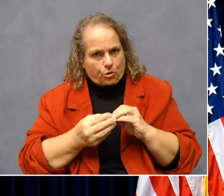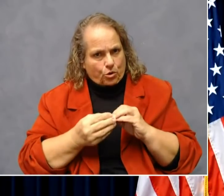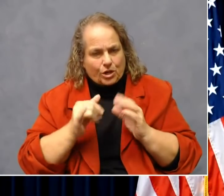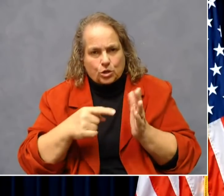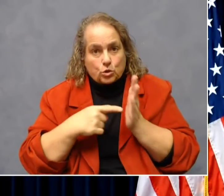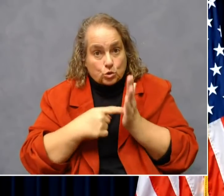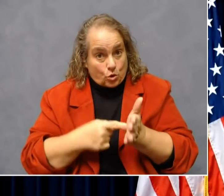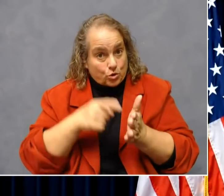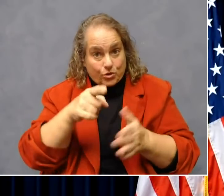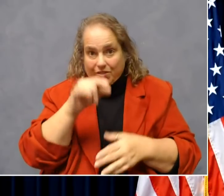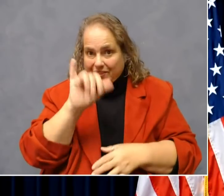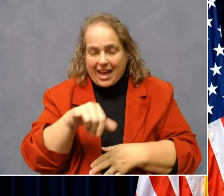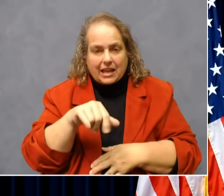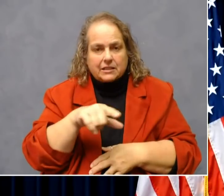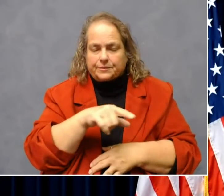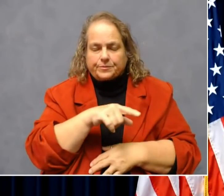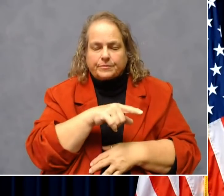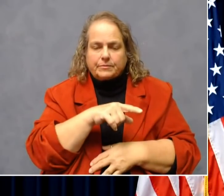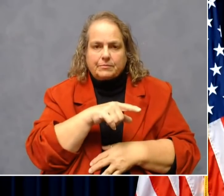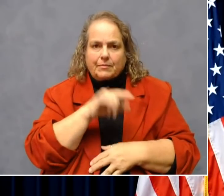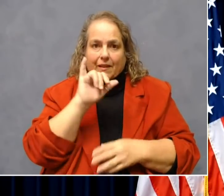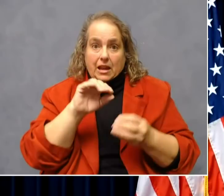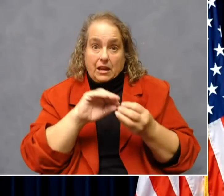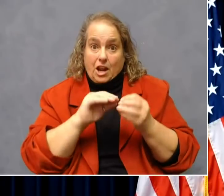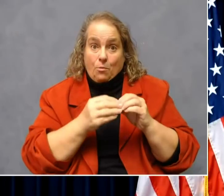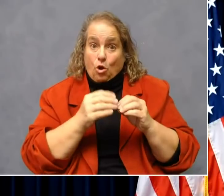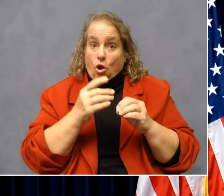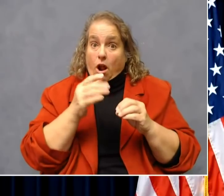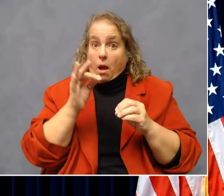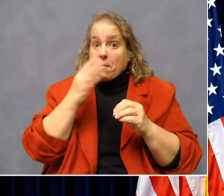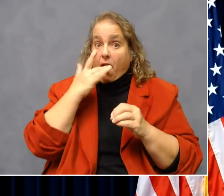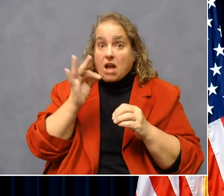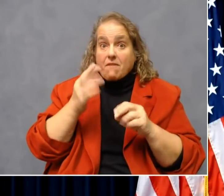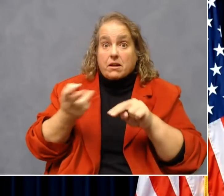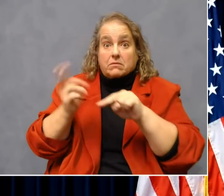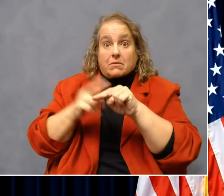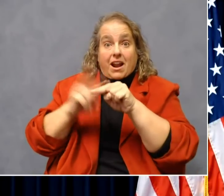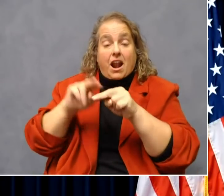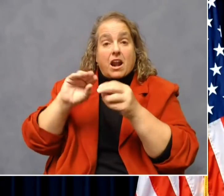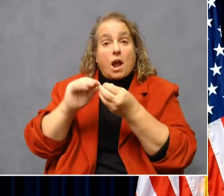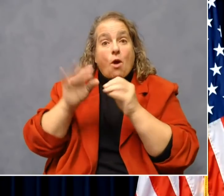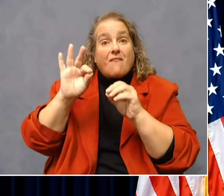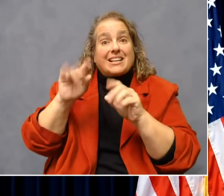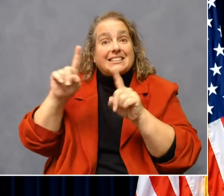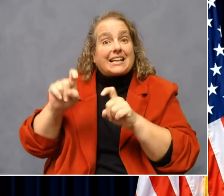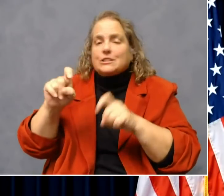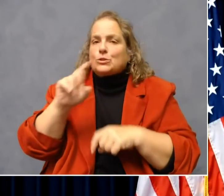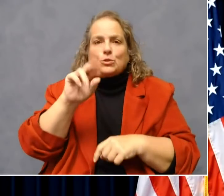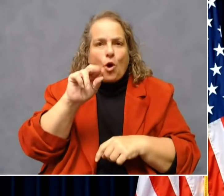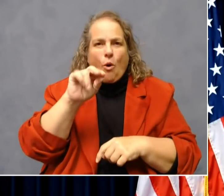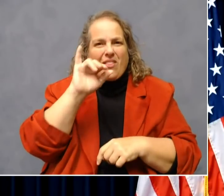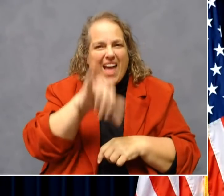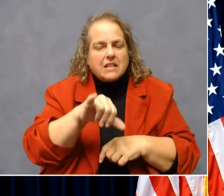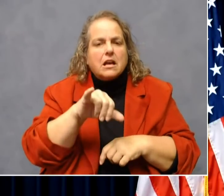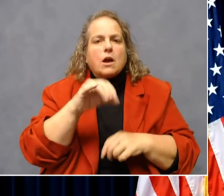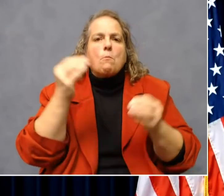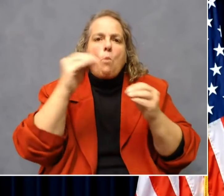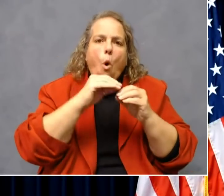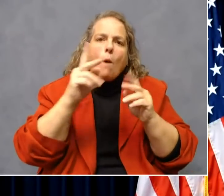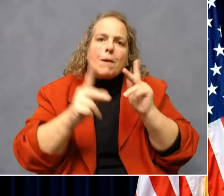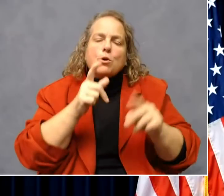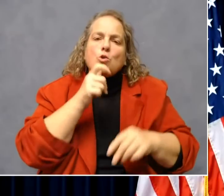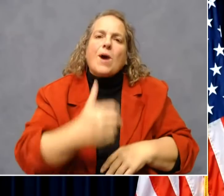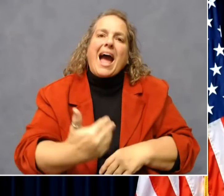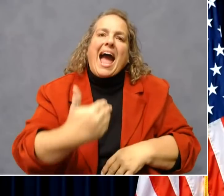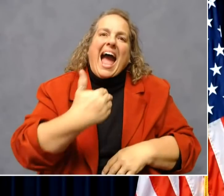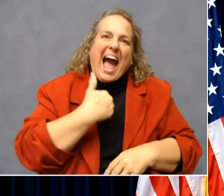a function of increased testing. It's more people who have the virus, even amongst those that are